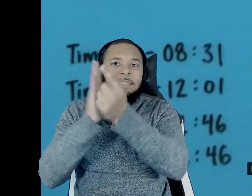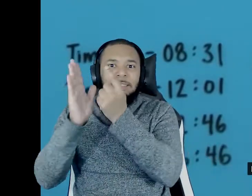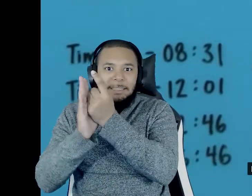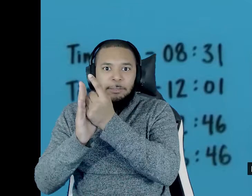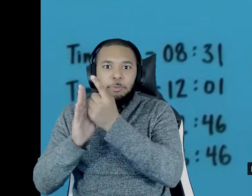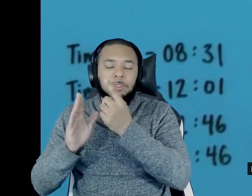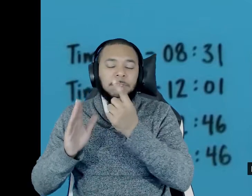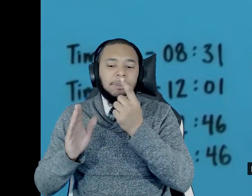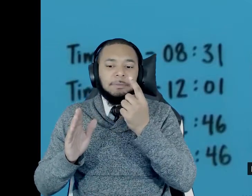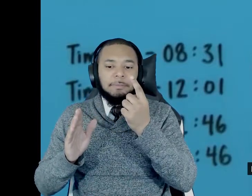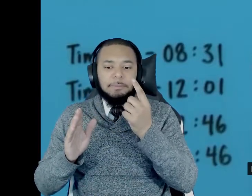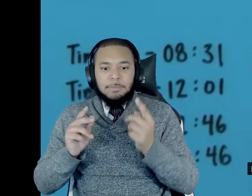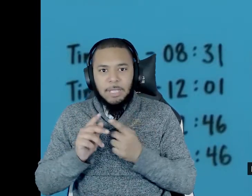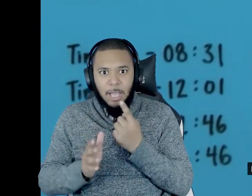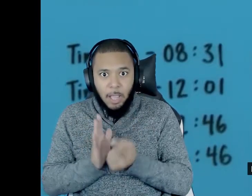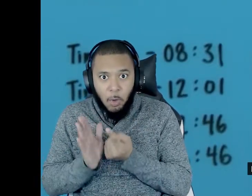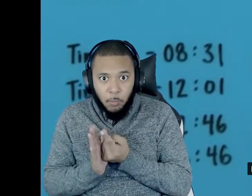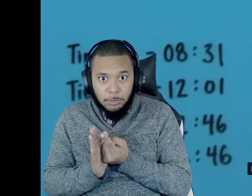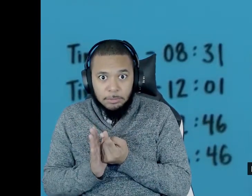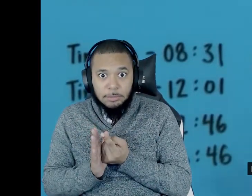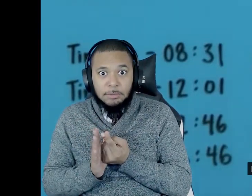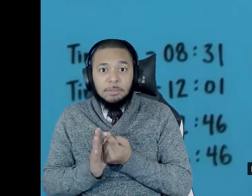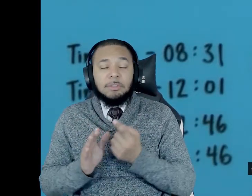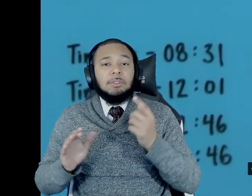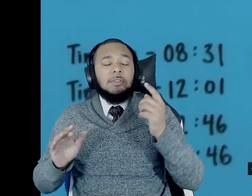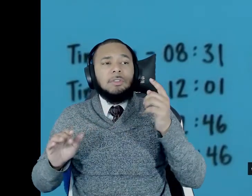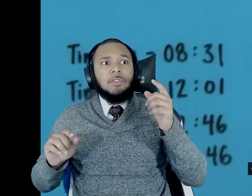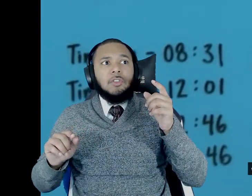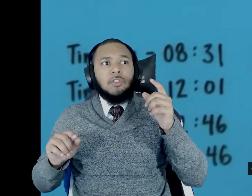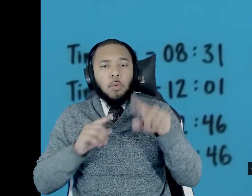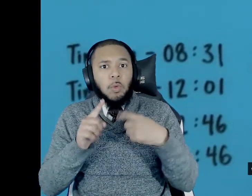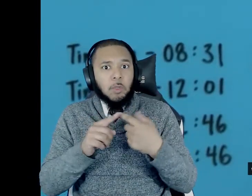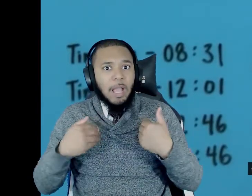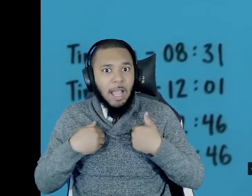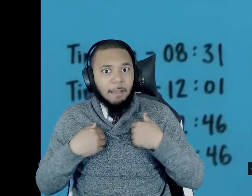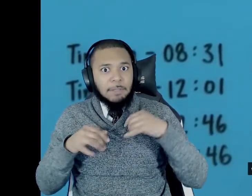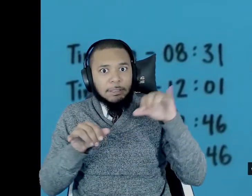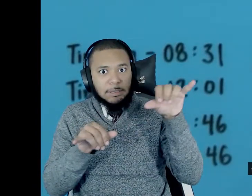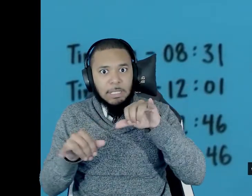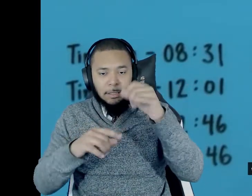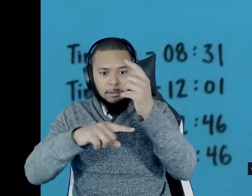by itself is 1. So when we divide these,